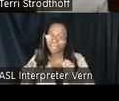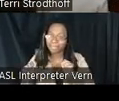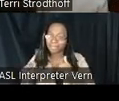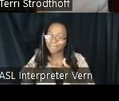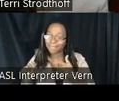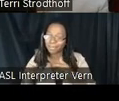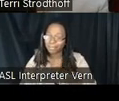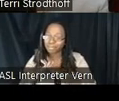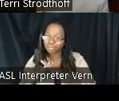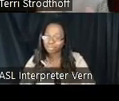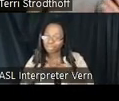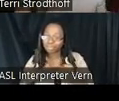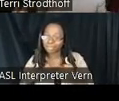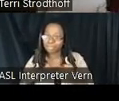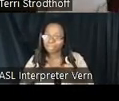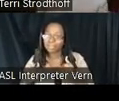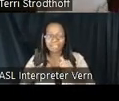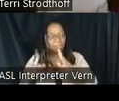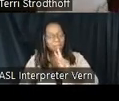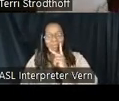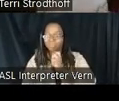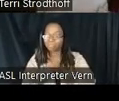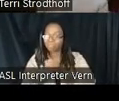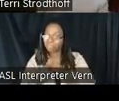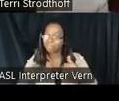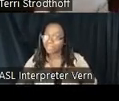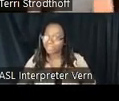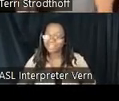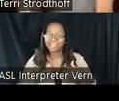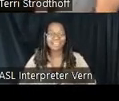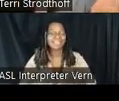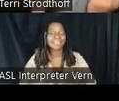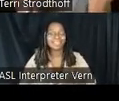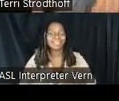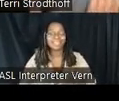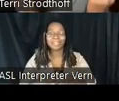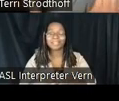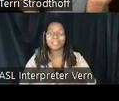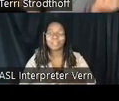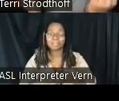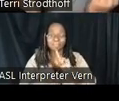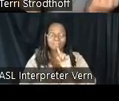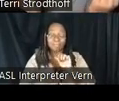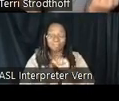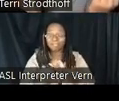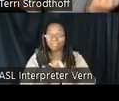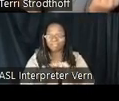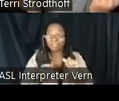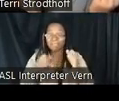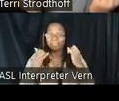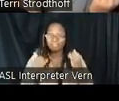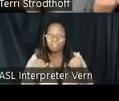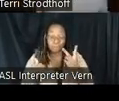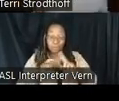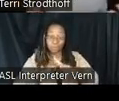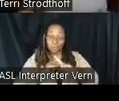world. People look out for me in this world. And so we literally are landing in two different